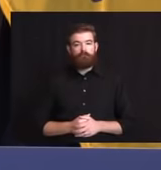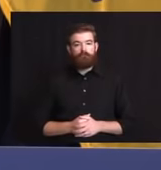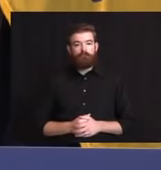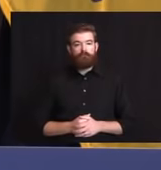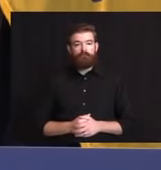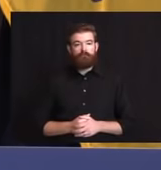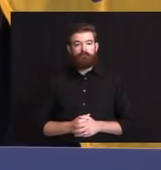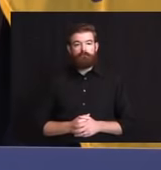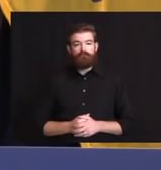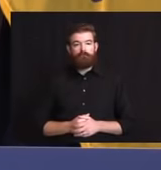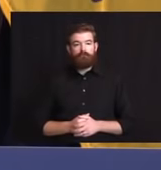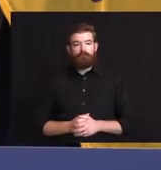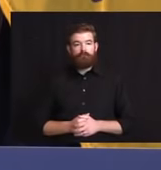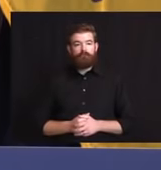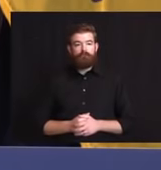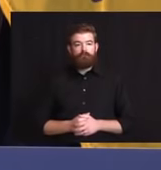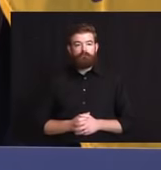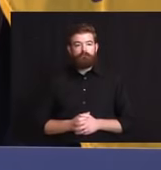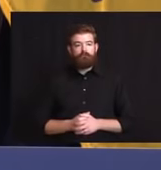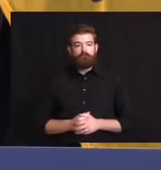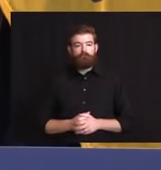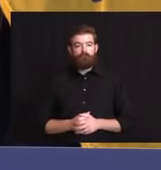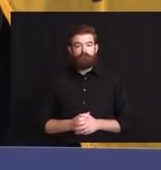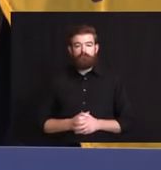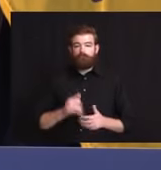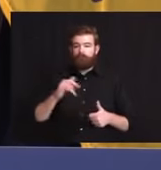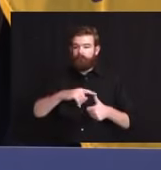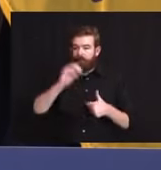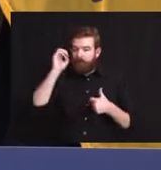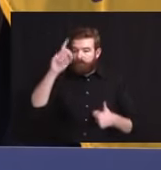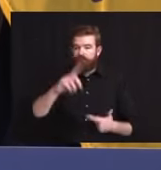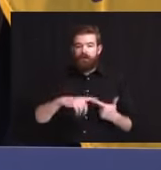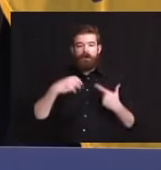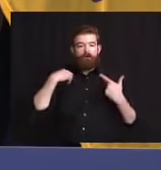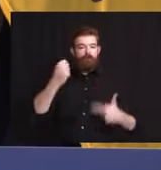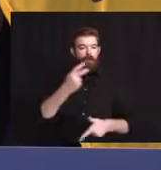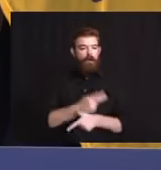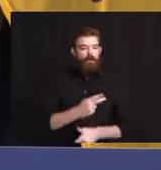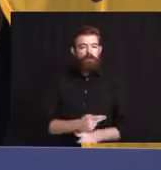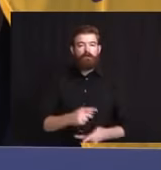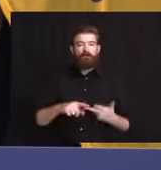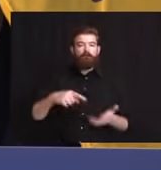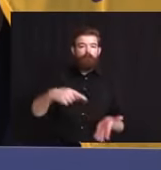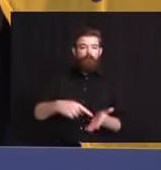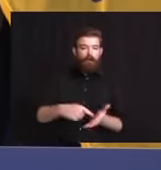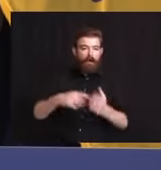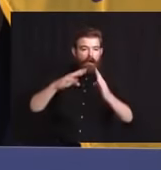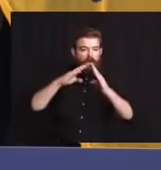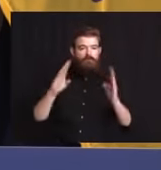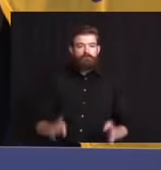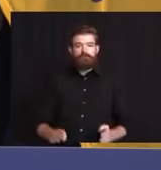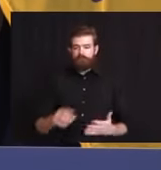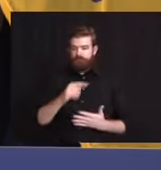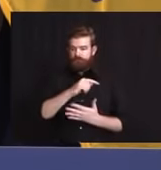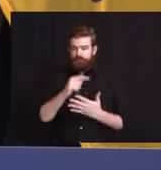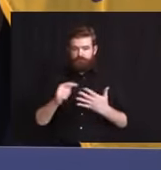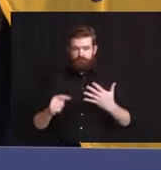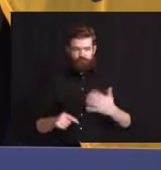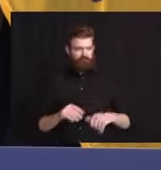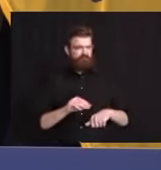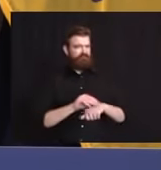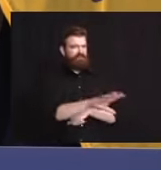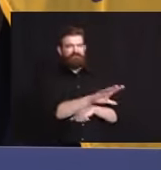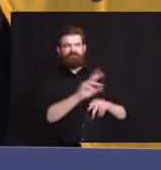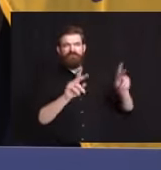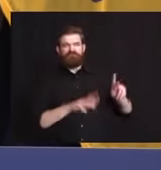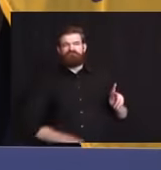state, like education and healthcare, we have an enormous amount of investments into the folks